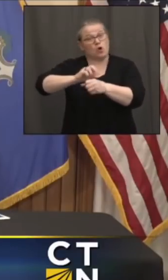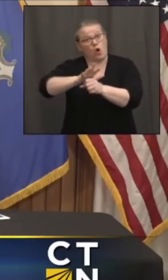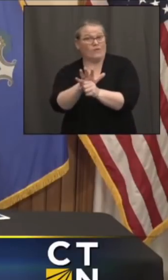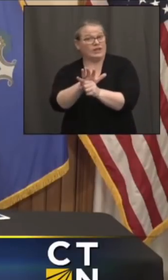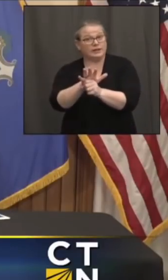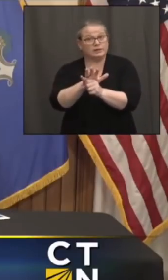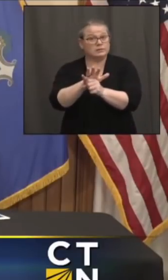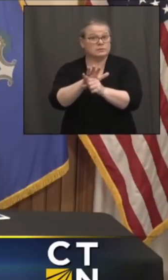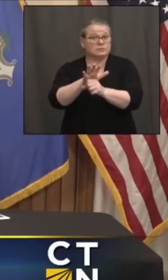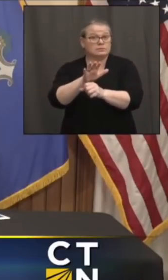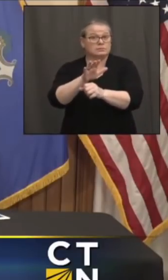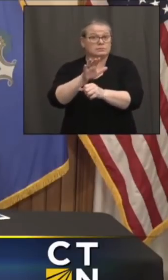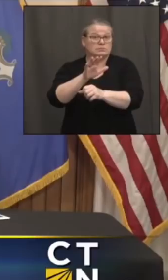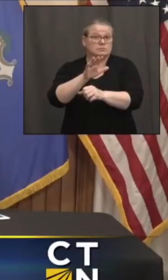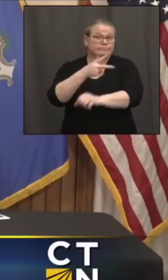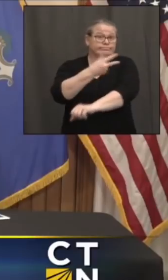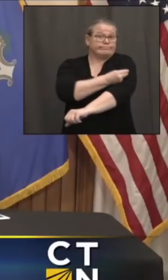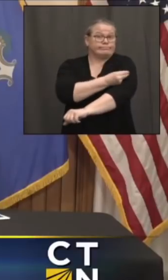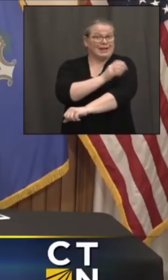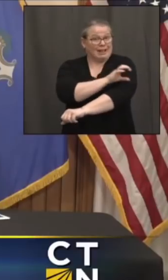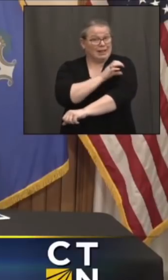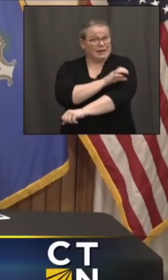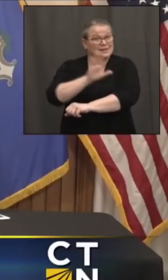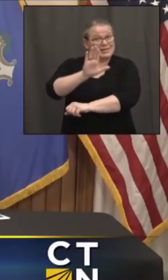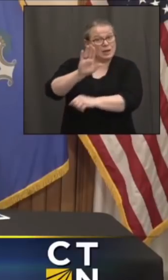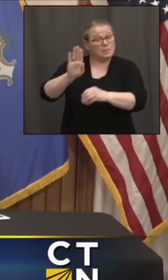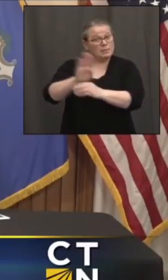COVID clinics?